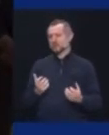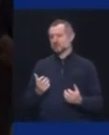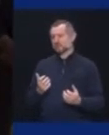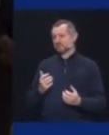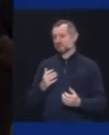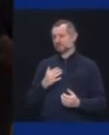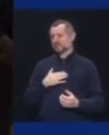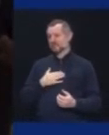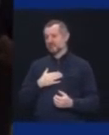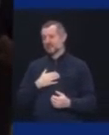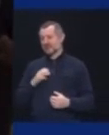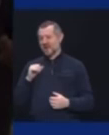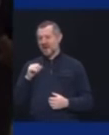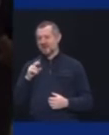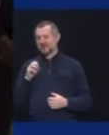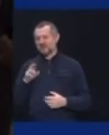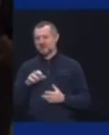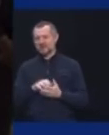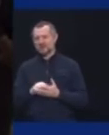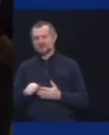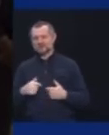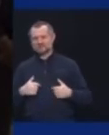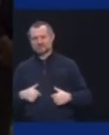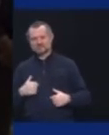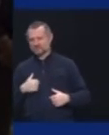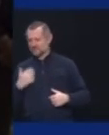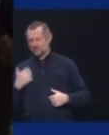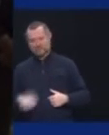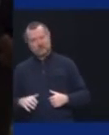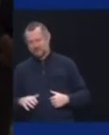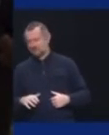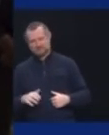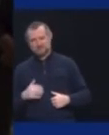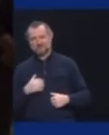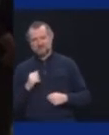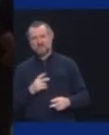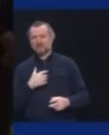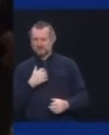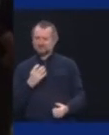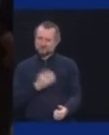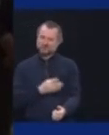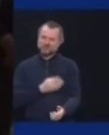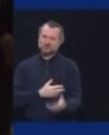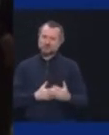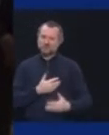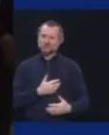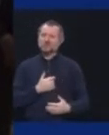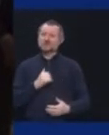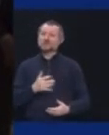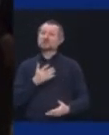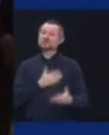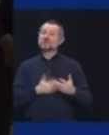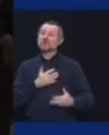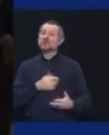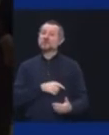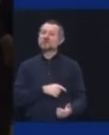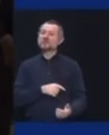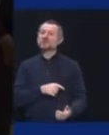my body does not return. I'm not asking what's in the